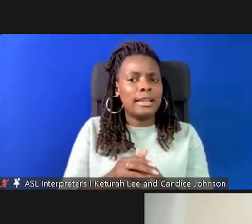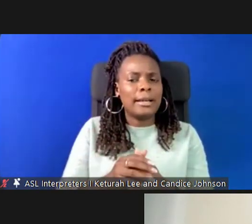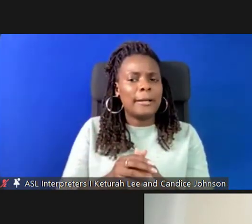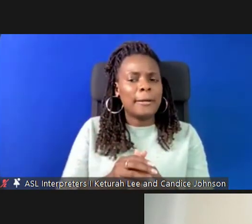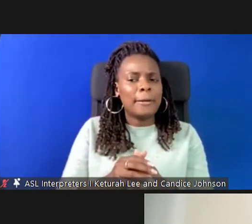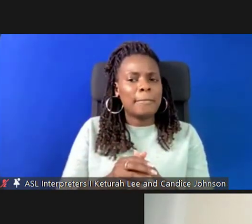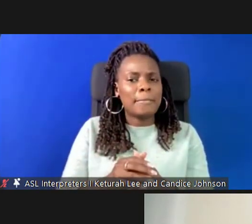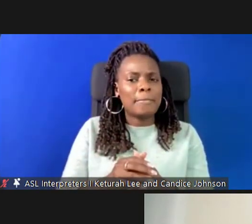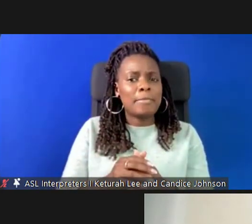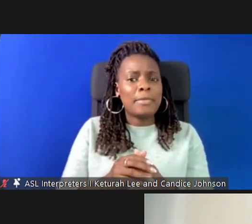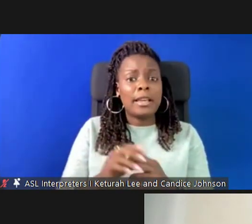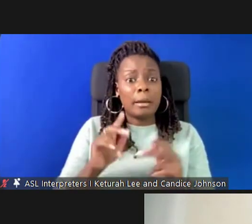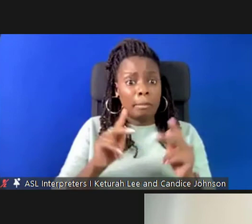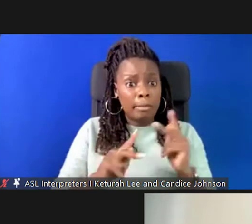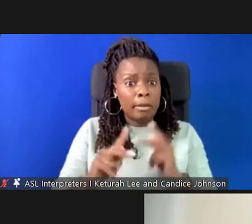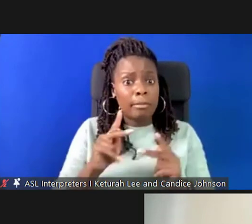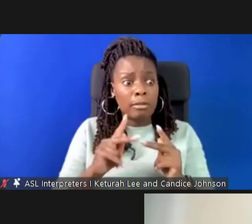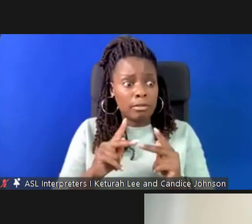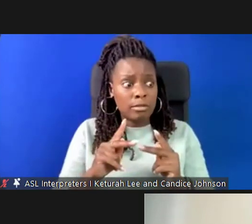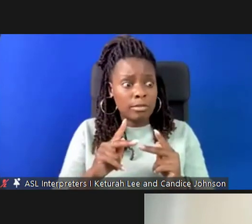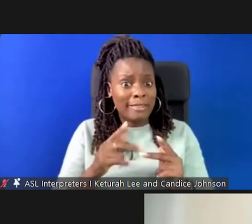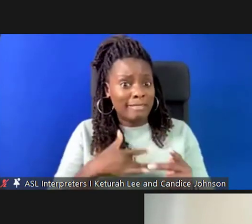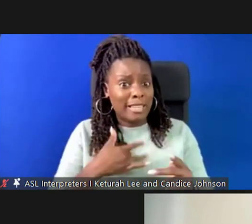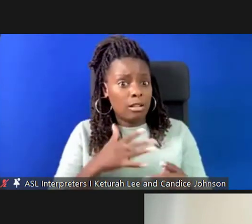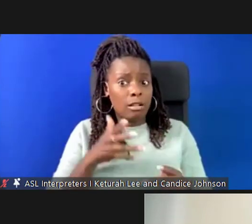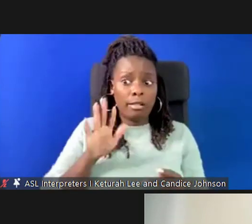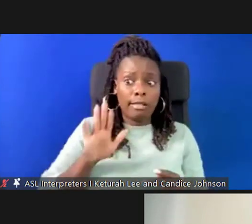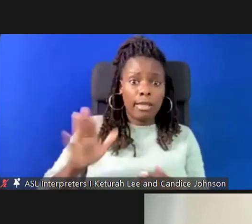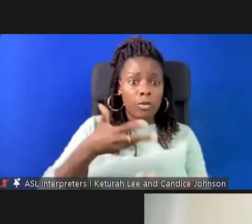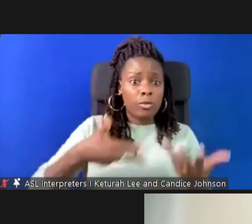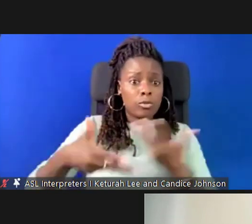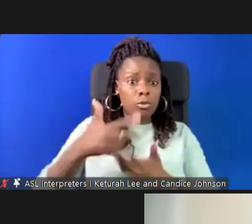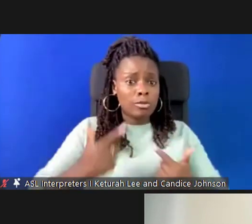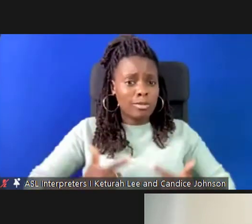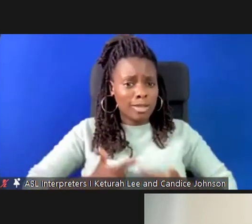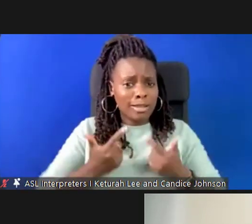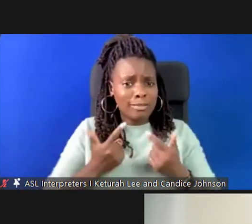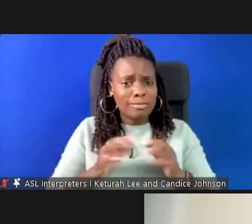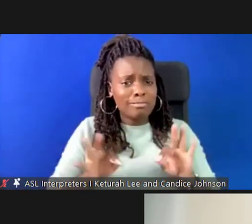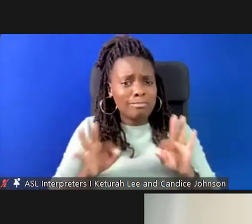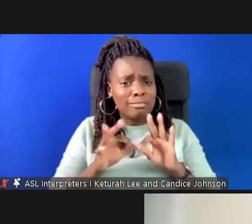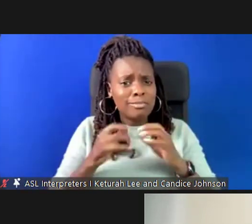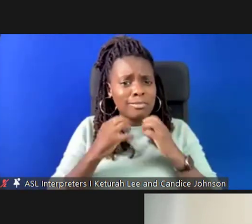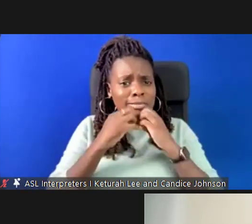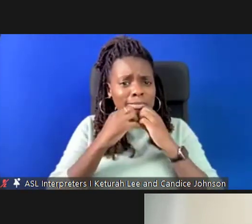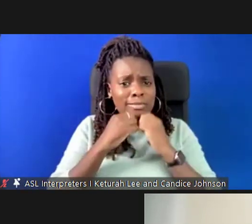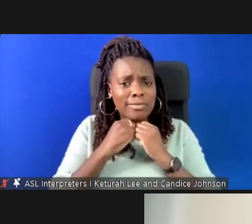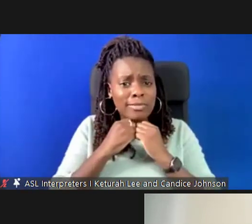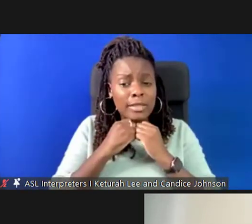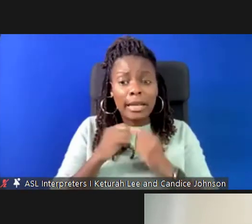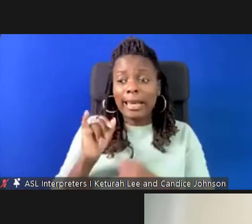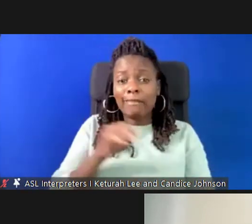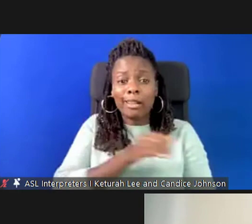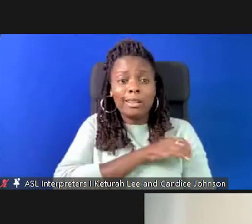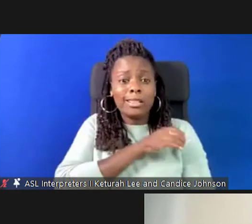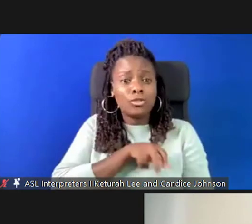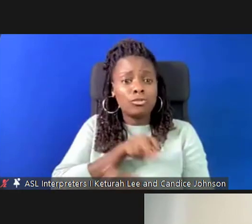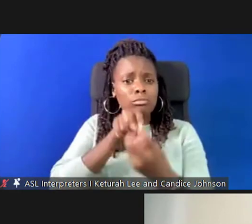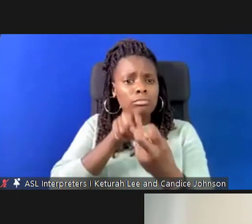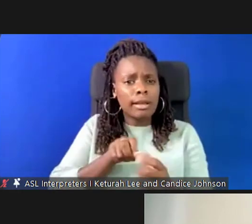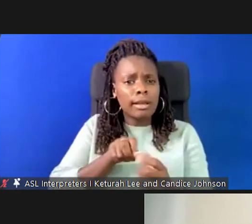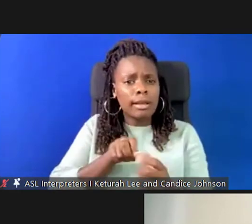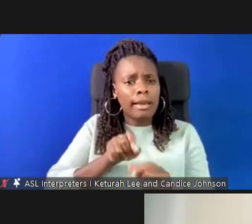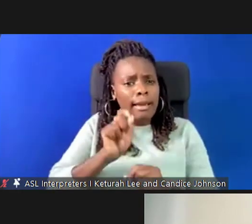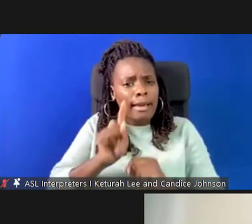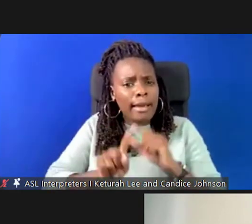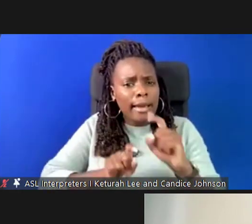about their social lives, and they feel heard when clinicians ask about what's